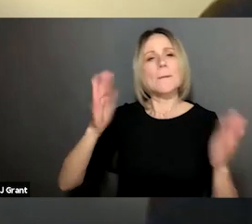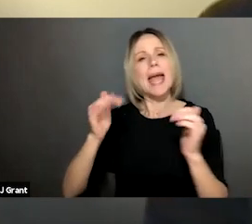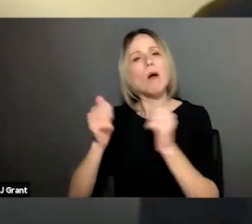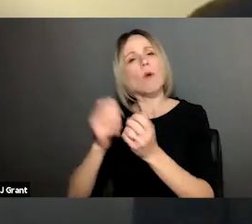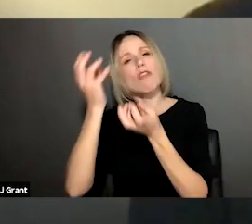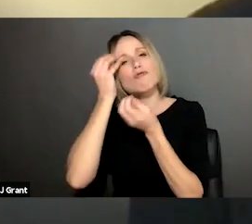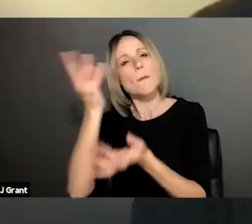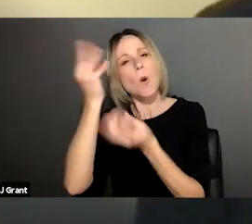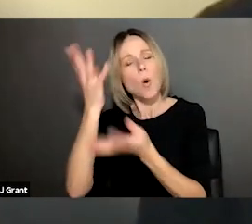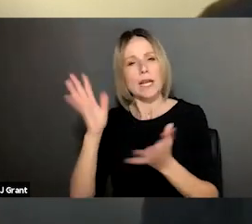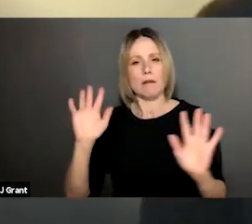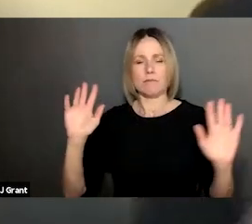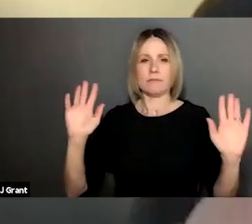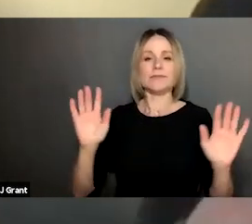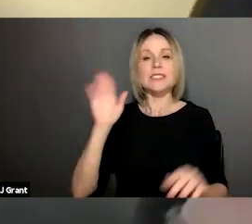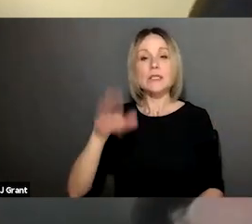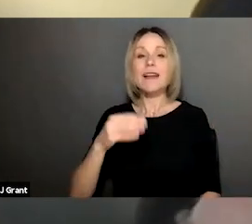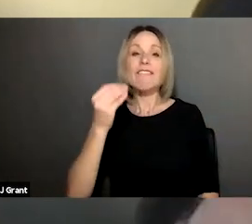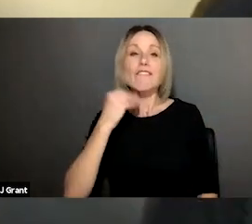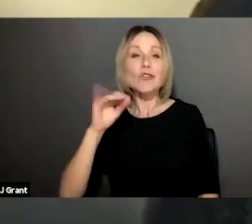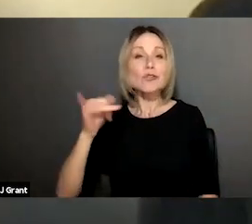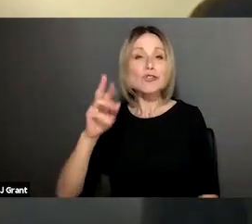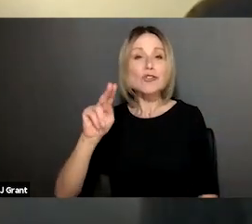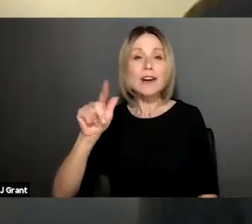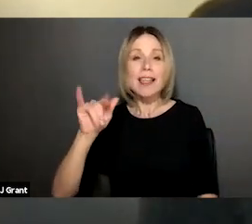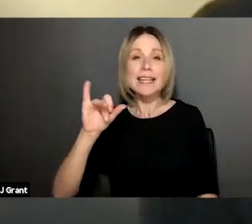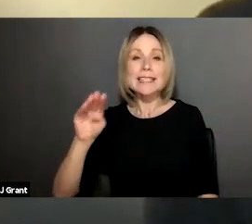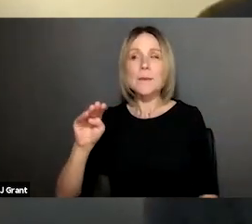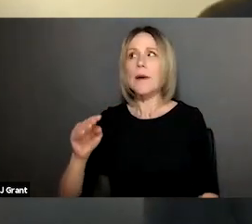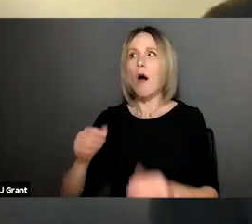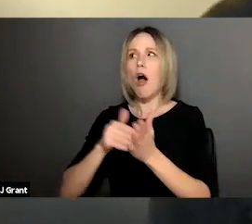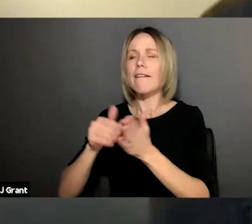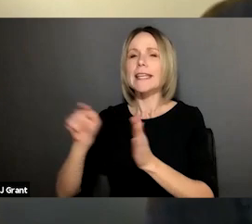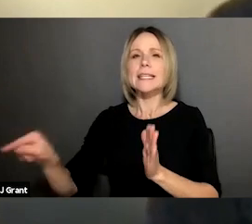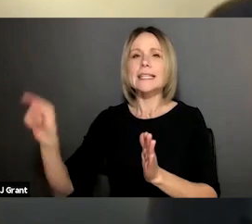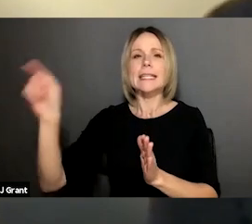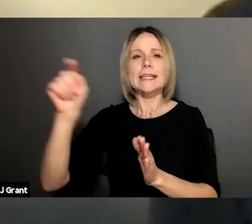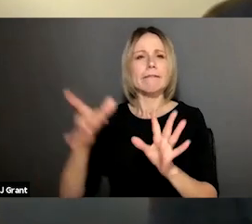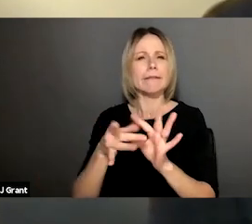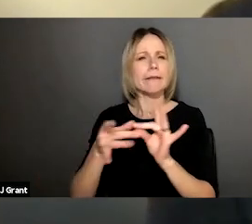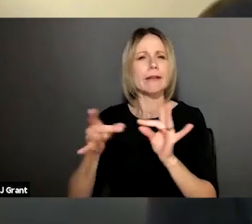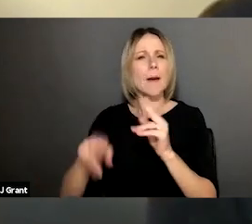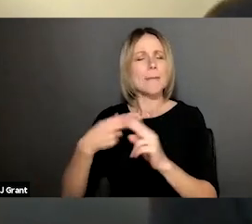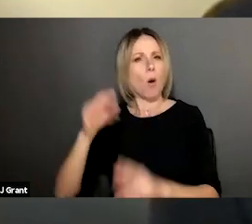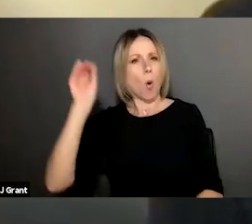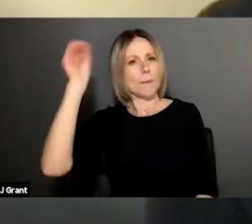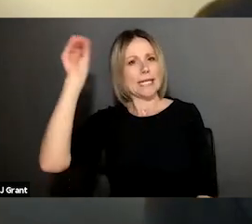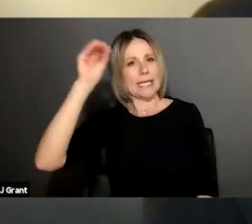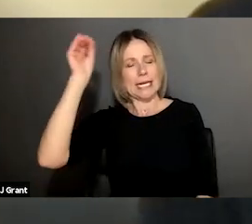food journaling, where it's all about me and my opinion. Mm-hmm. As opposed to